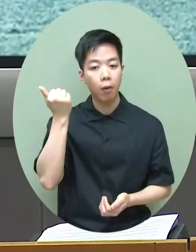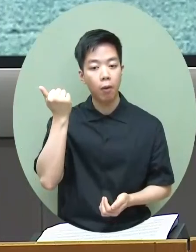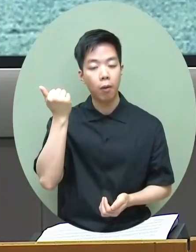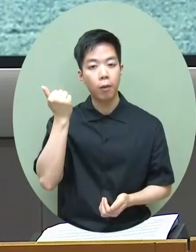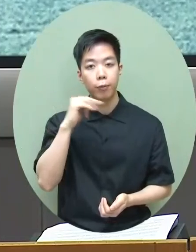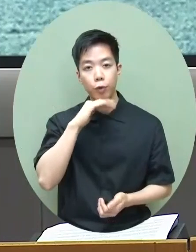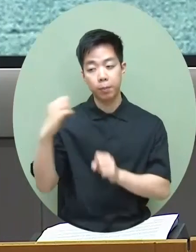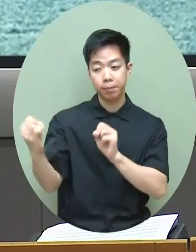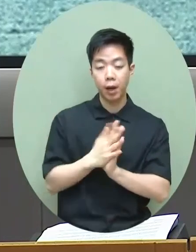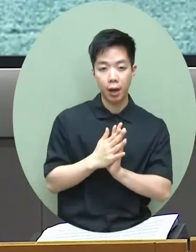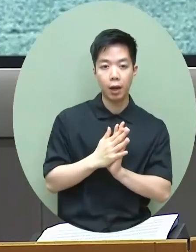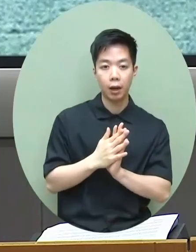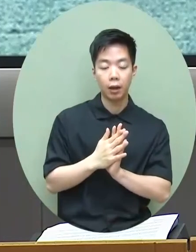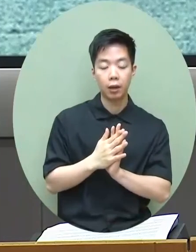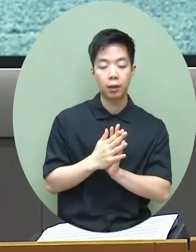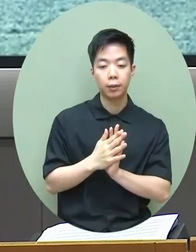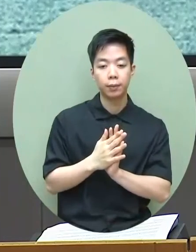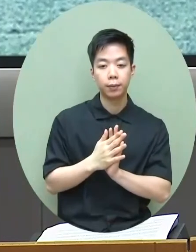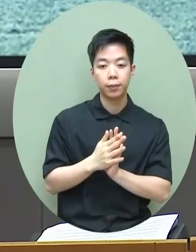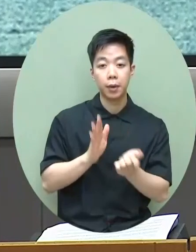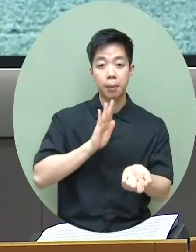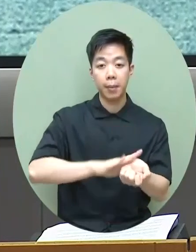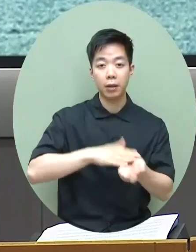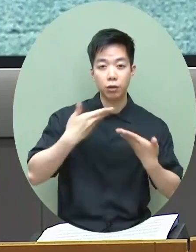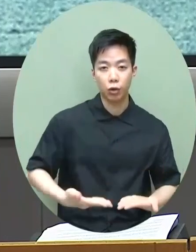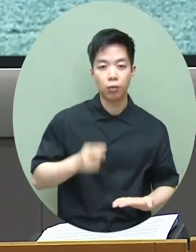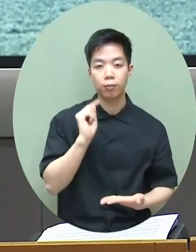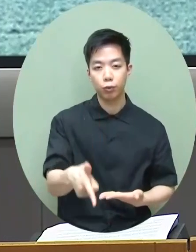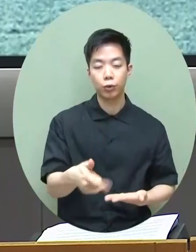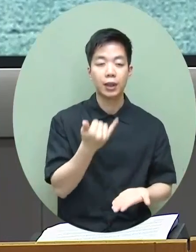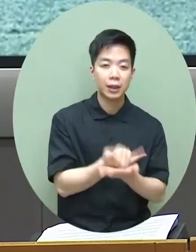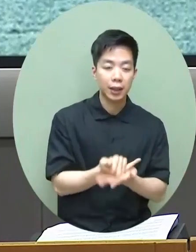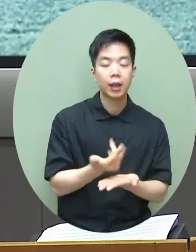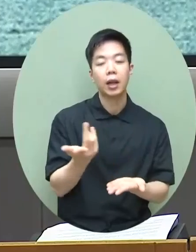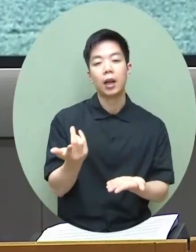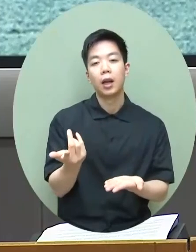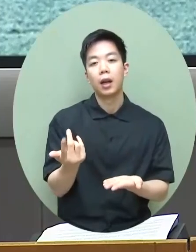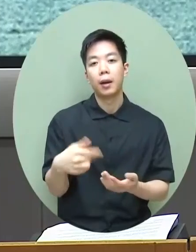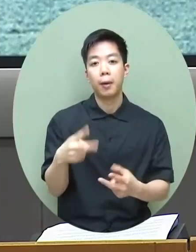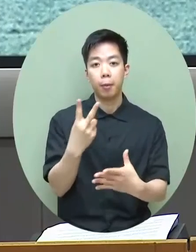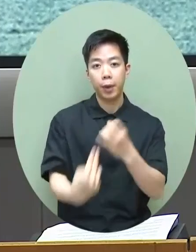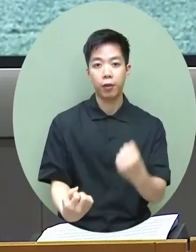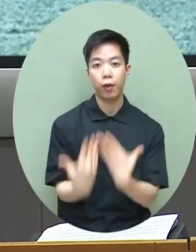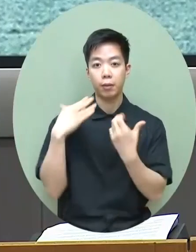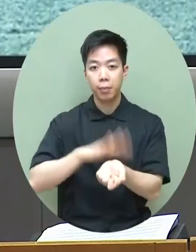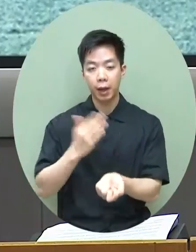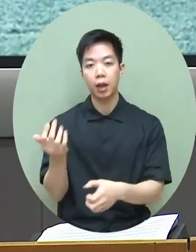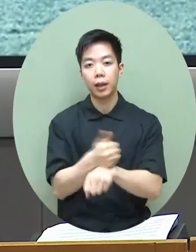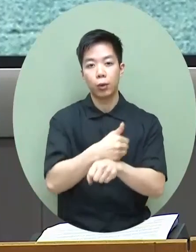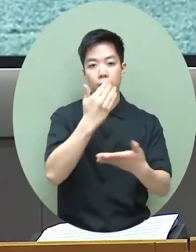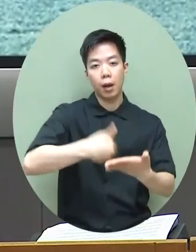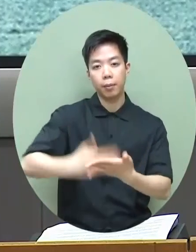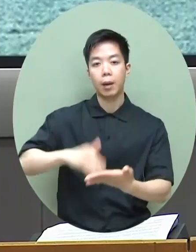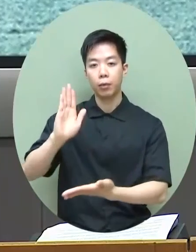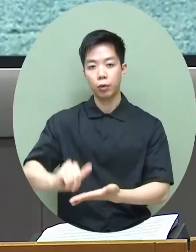to help the children get jabbed, so that even if they are infected, there won't